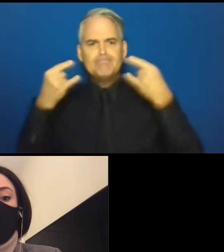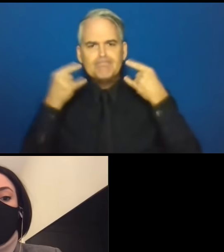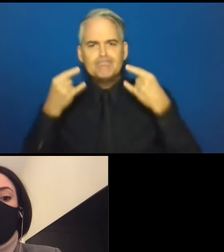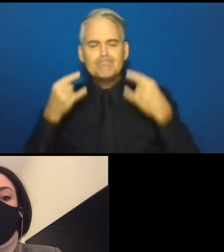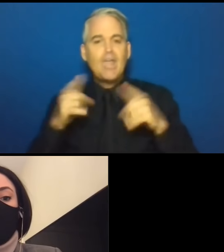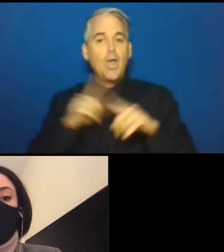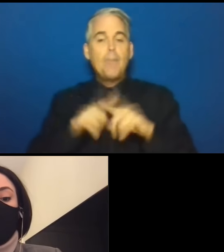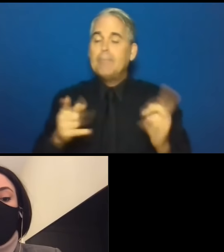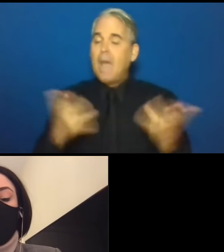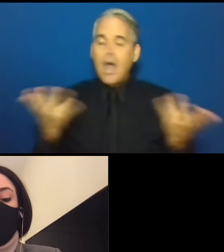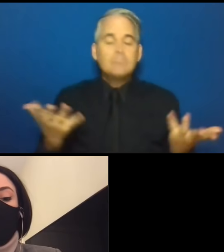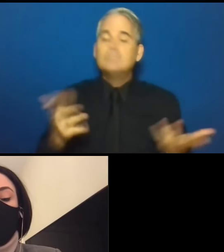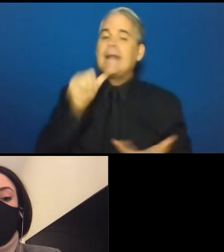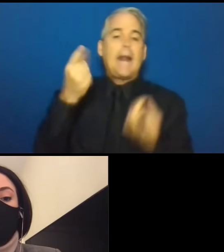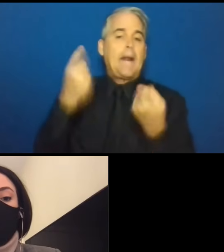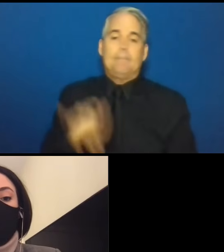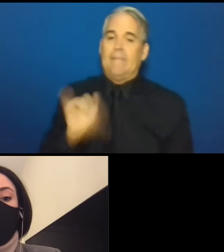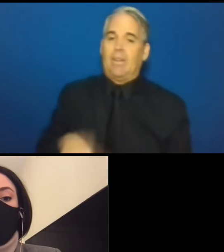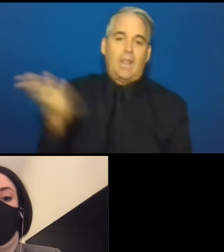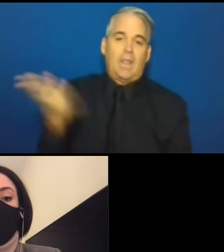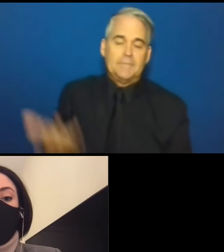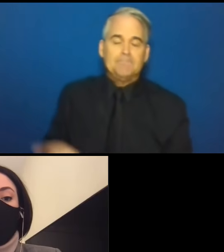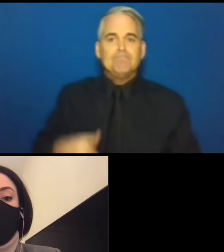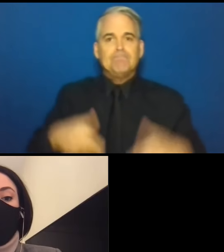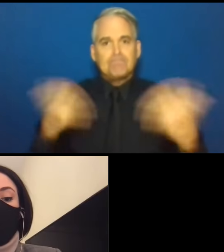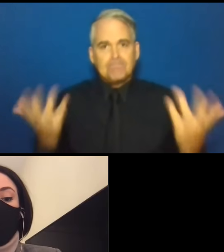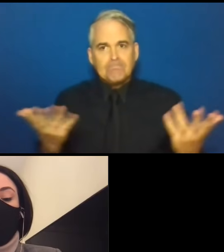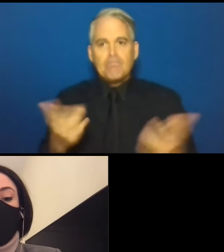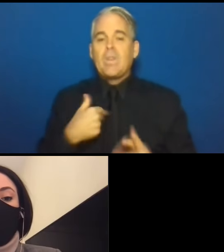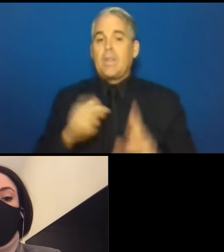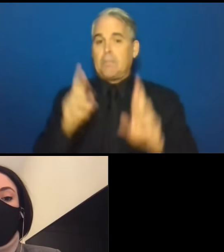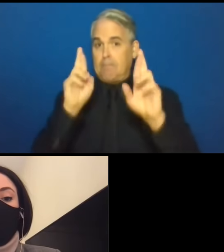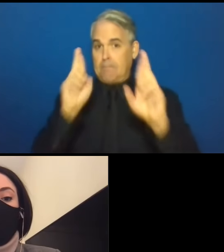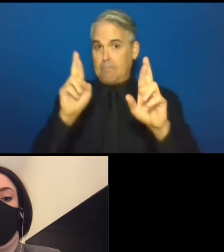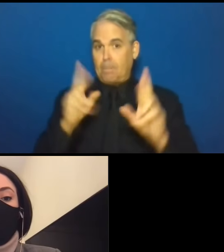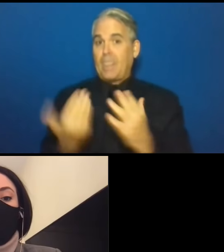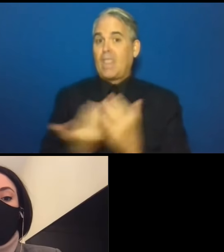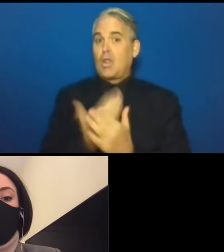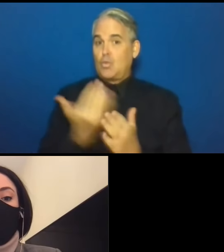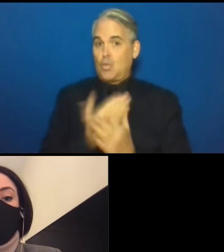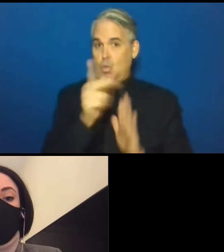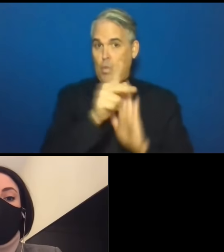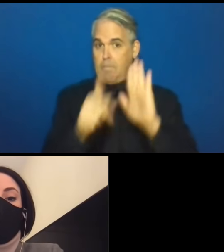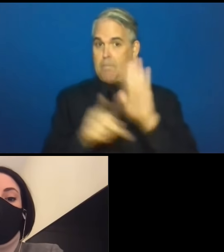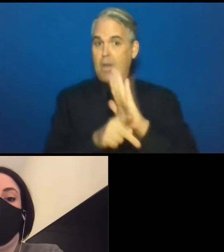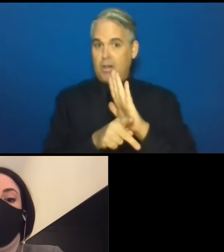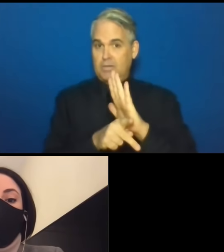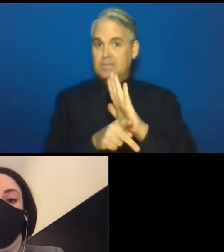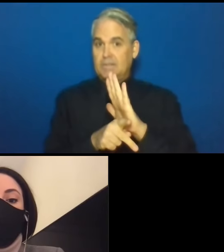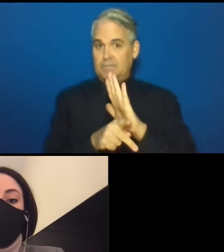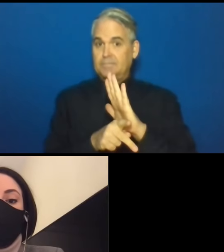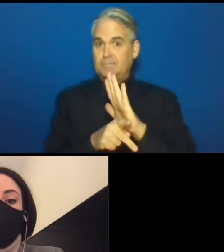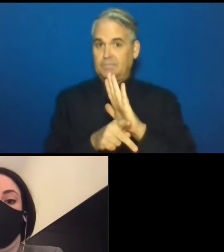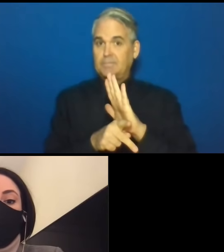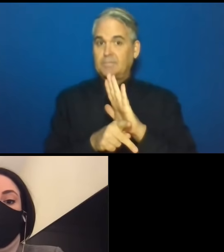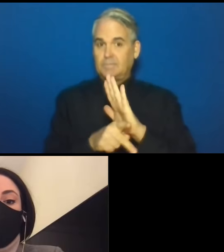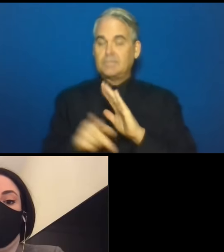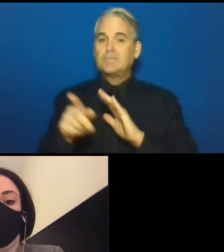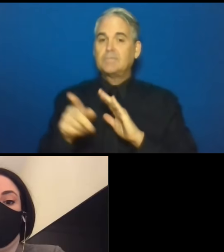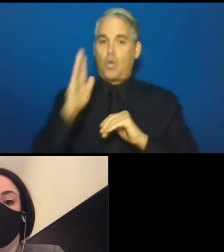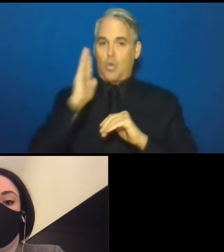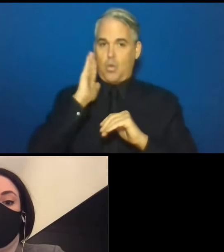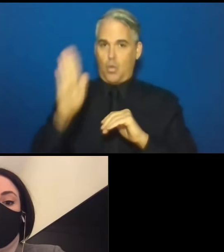position. And I'm hopeful that a new policy will come forward in the distribution and the